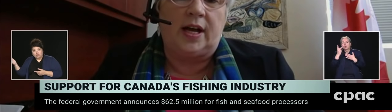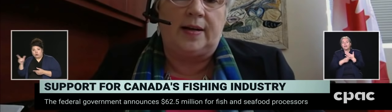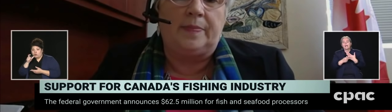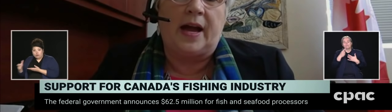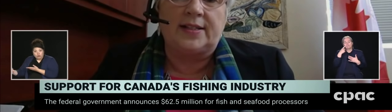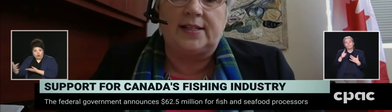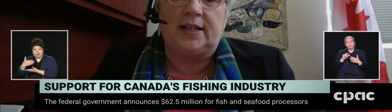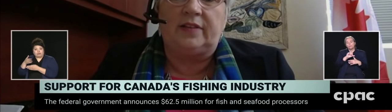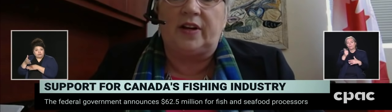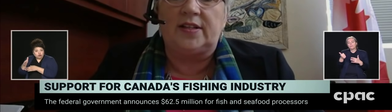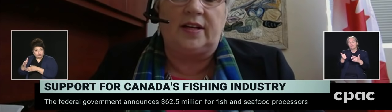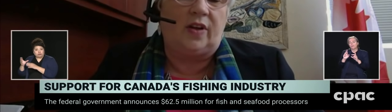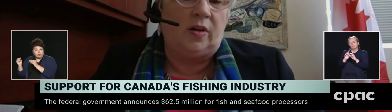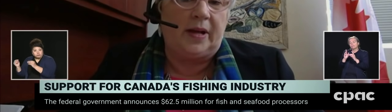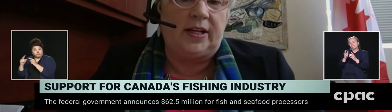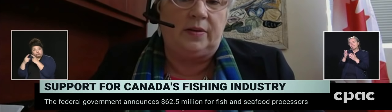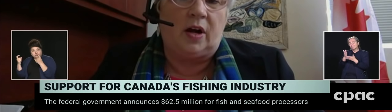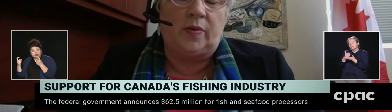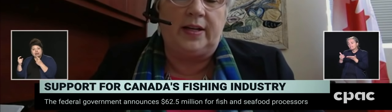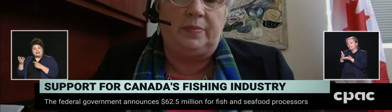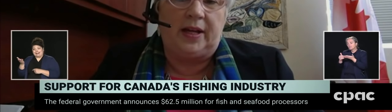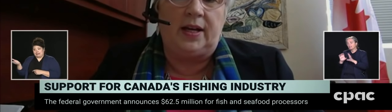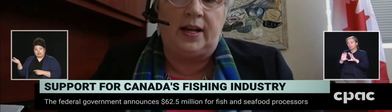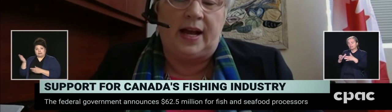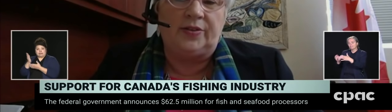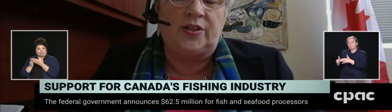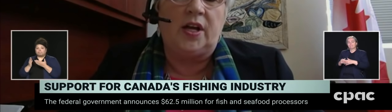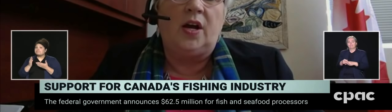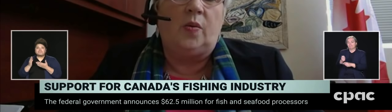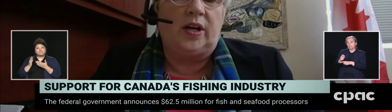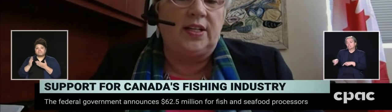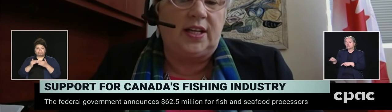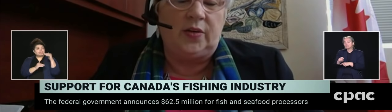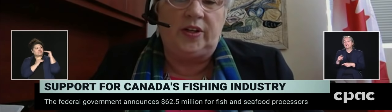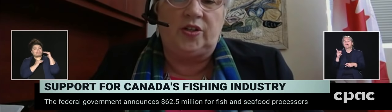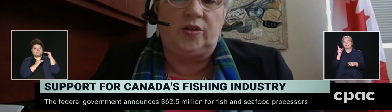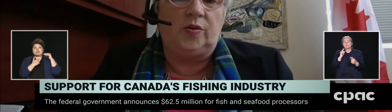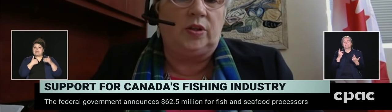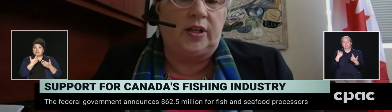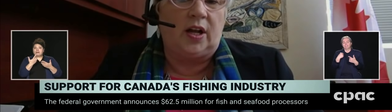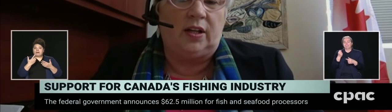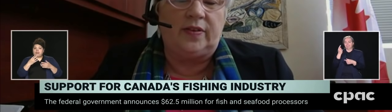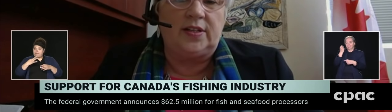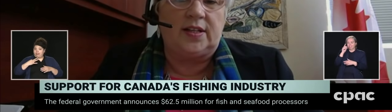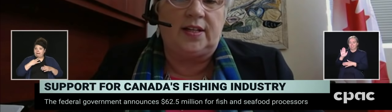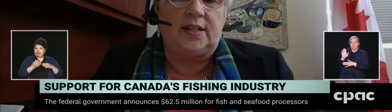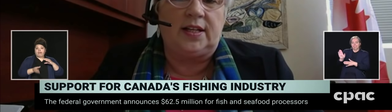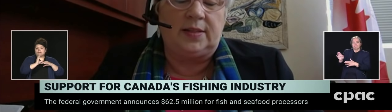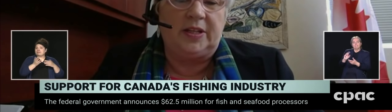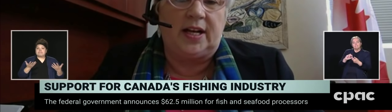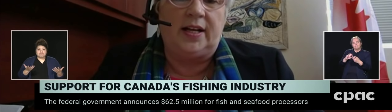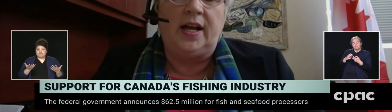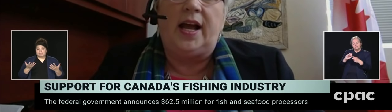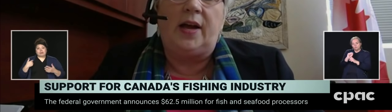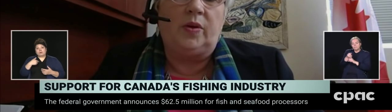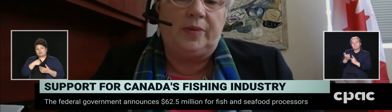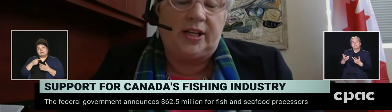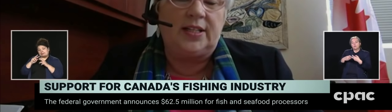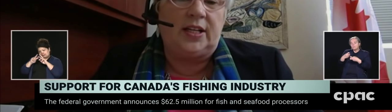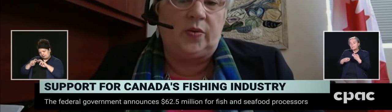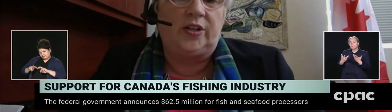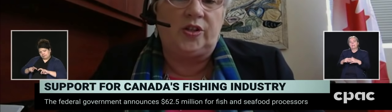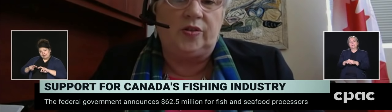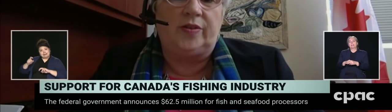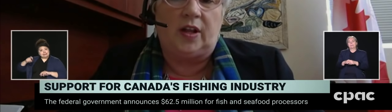actually accessing the funds that have already been announced. We're continuing to look at all of these things that need to be done, and we'll